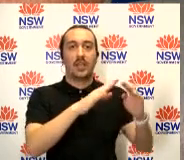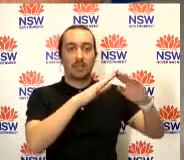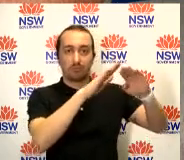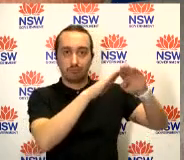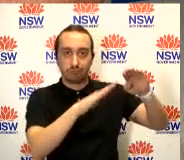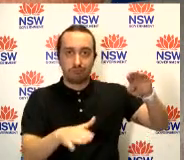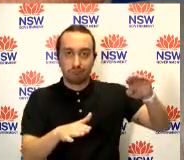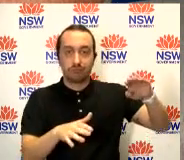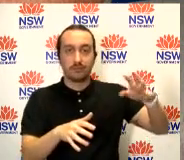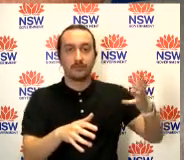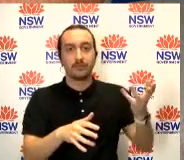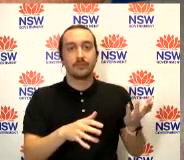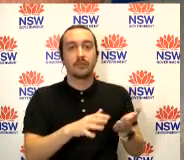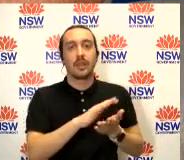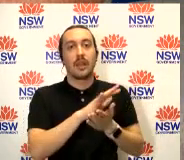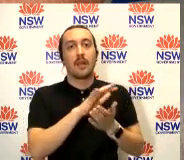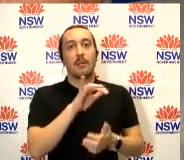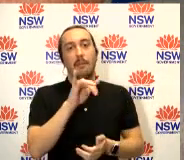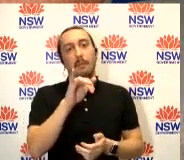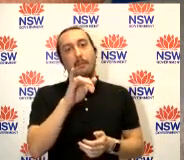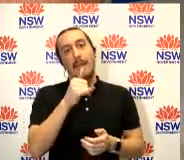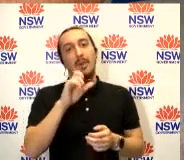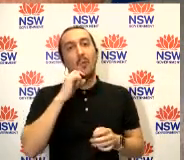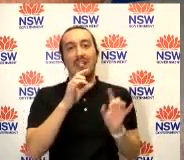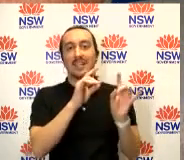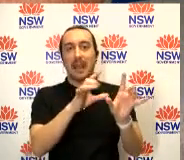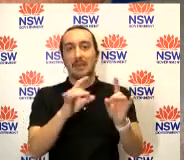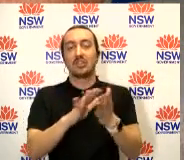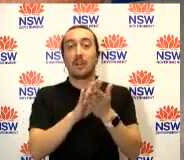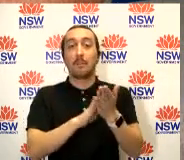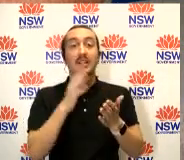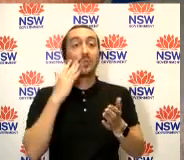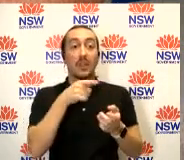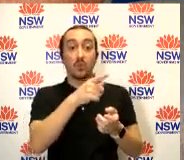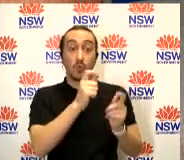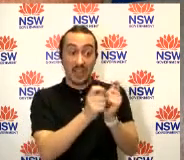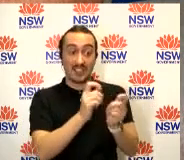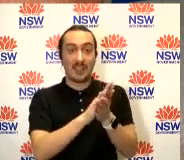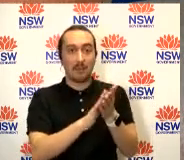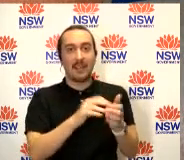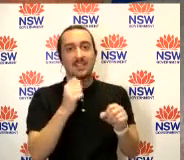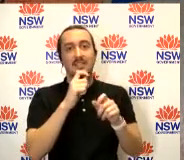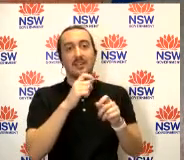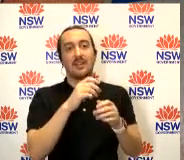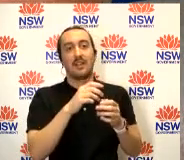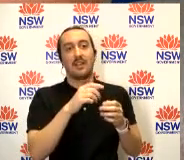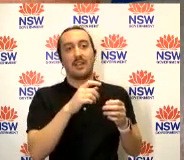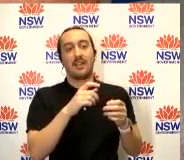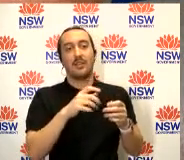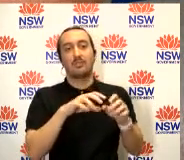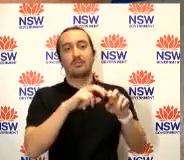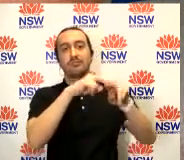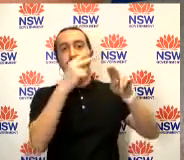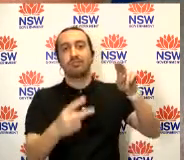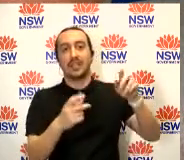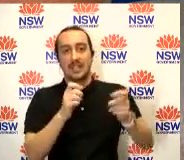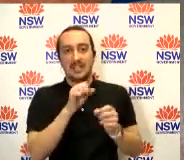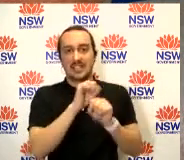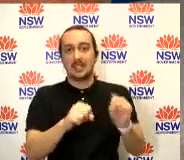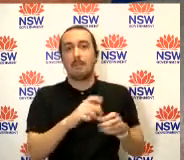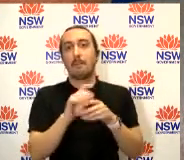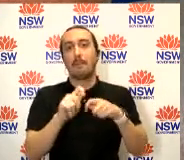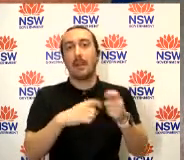load, you're supposed to take it out of service. So doing the test would warrant you taking the device out of service. I think maybe even just looking at the context of the question there, Johnny,